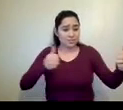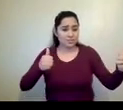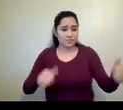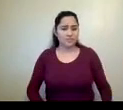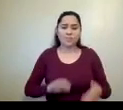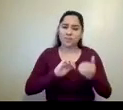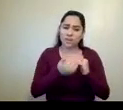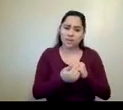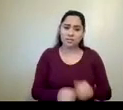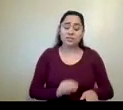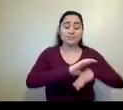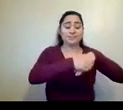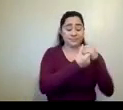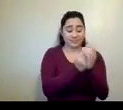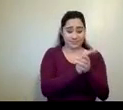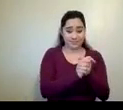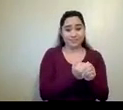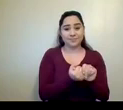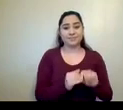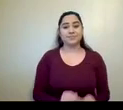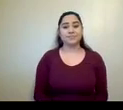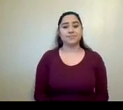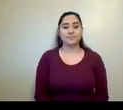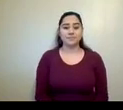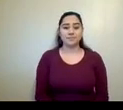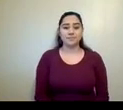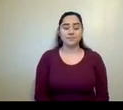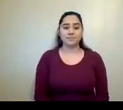is to ensure proper hand washing techniques.